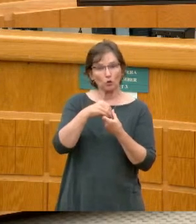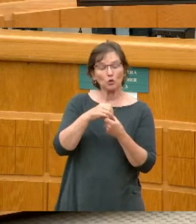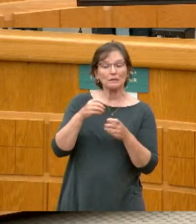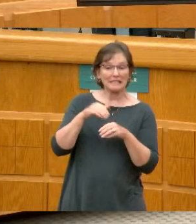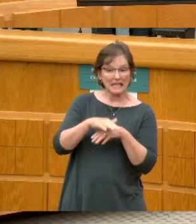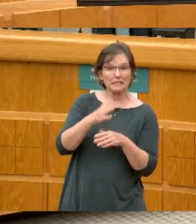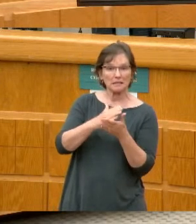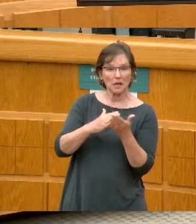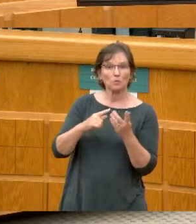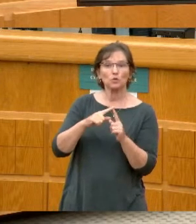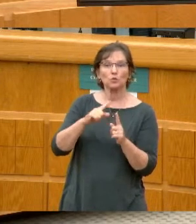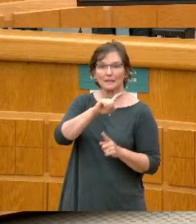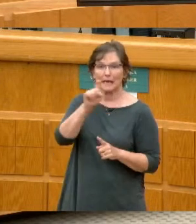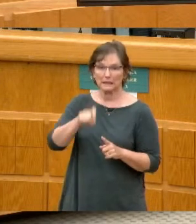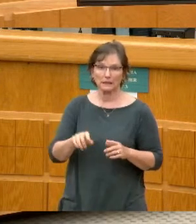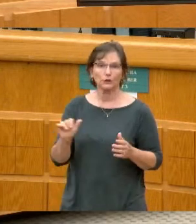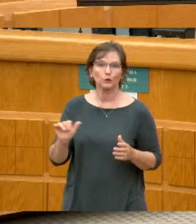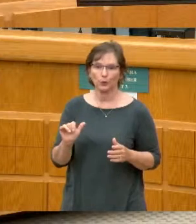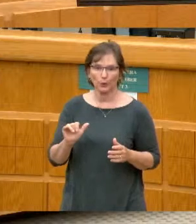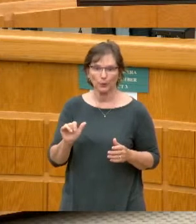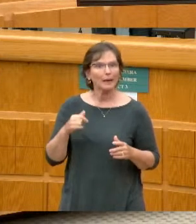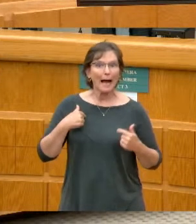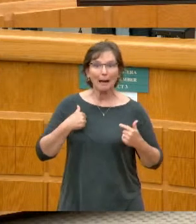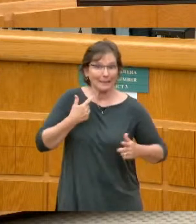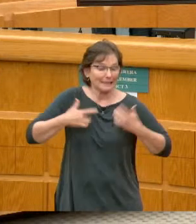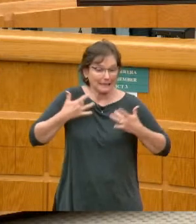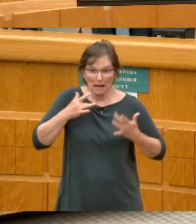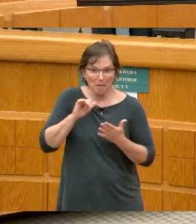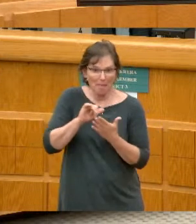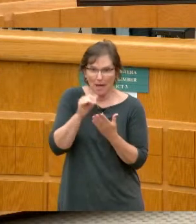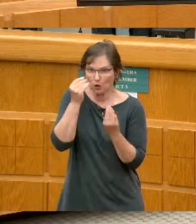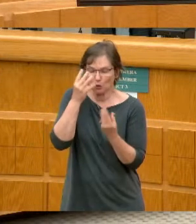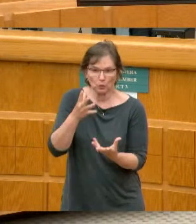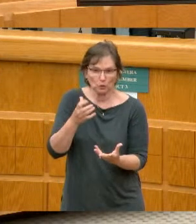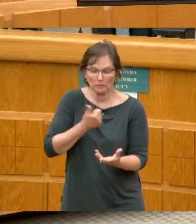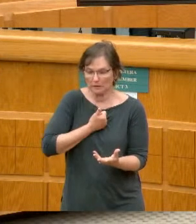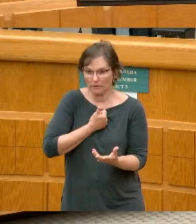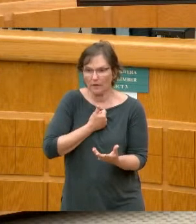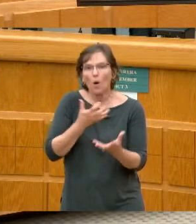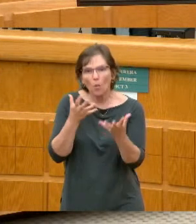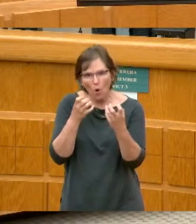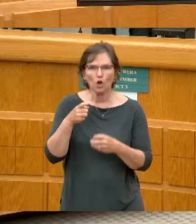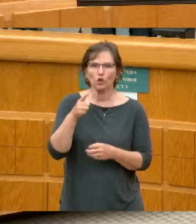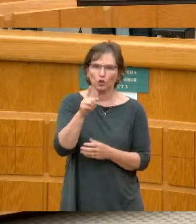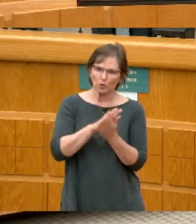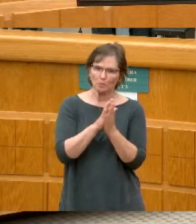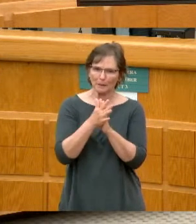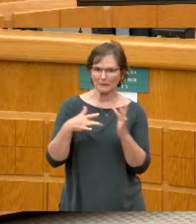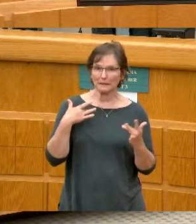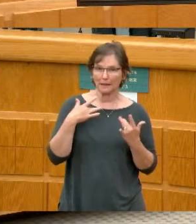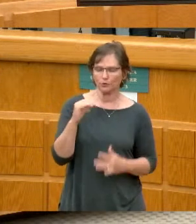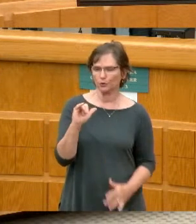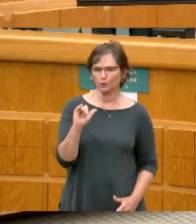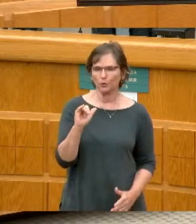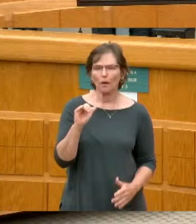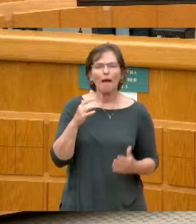approximately 80,000 doses across the country, including Texas, at no cost to our states.